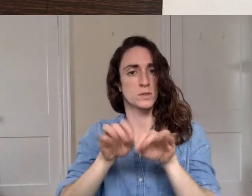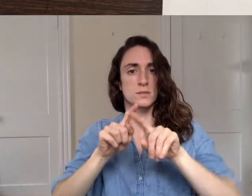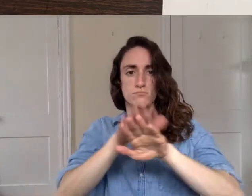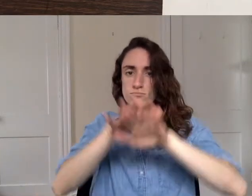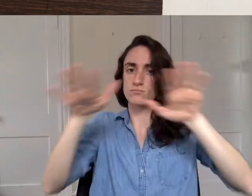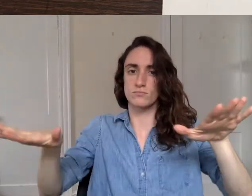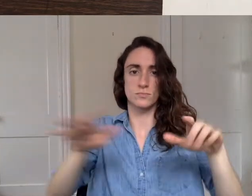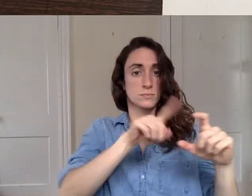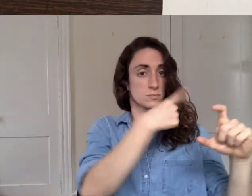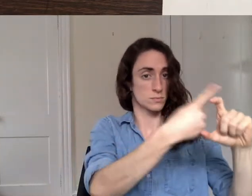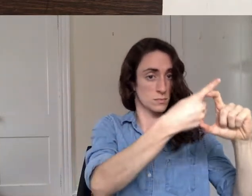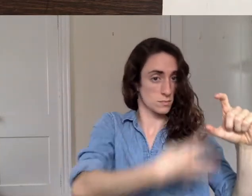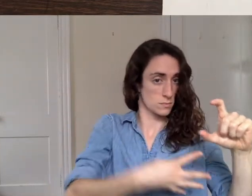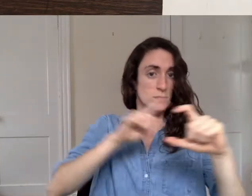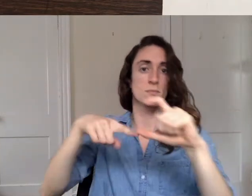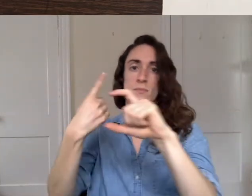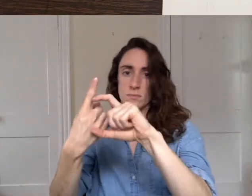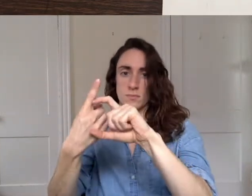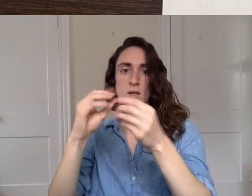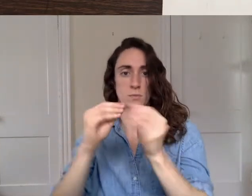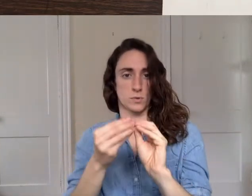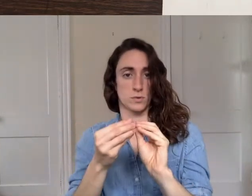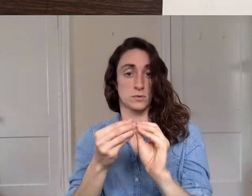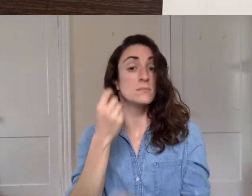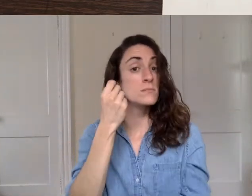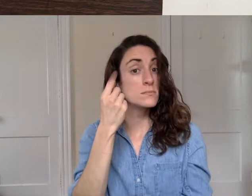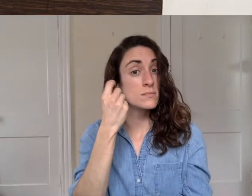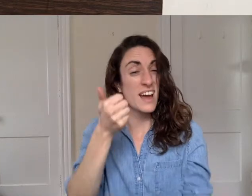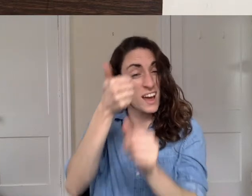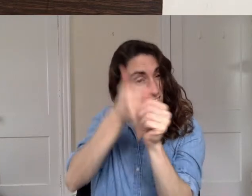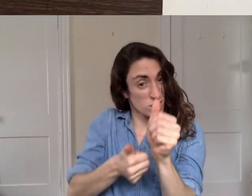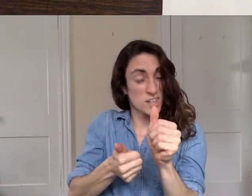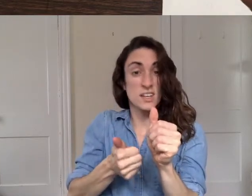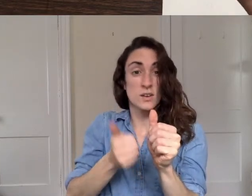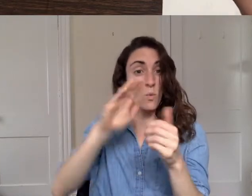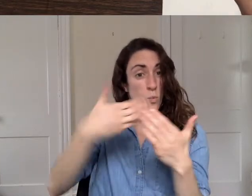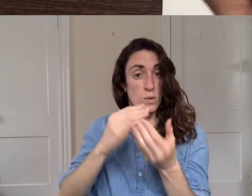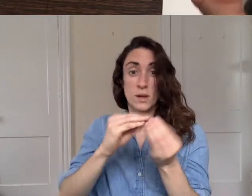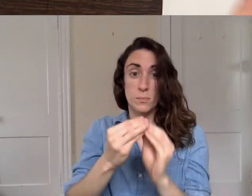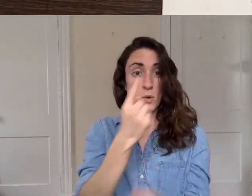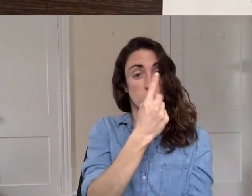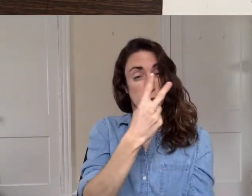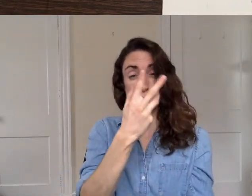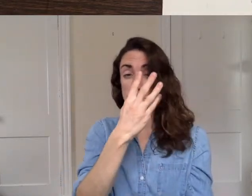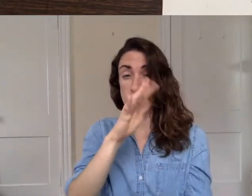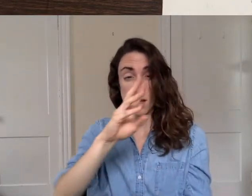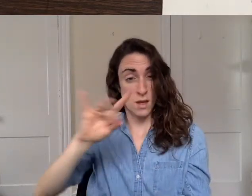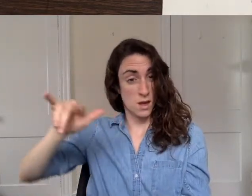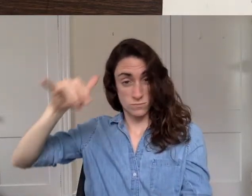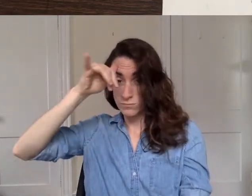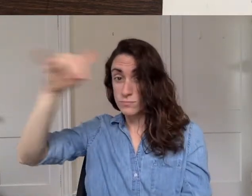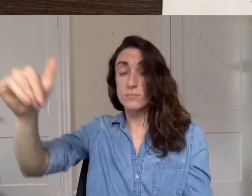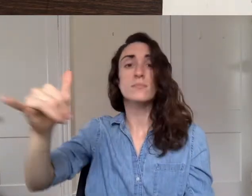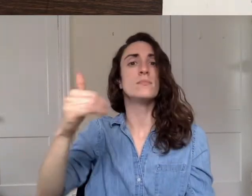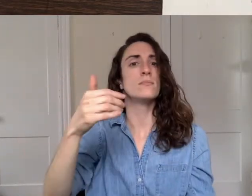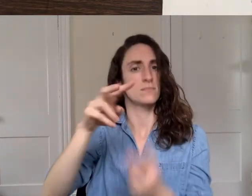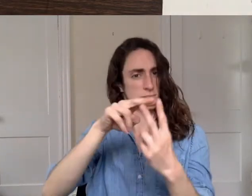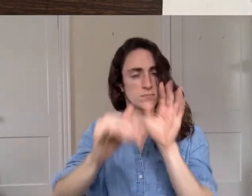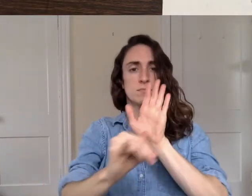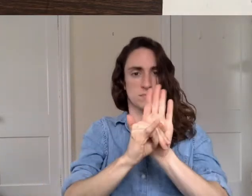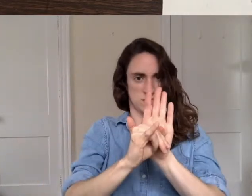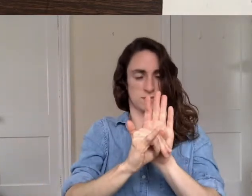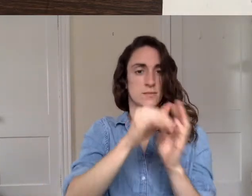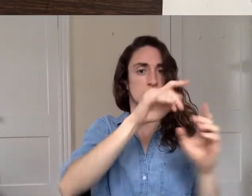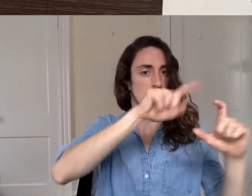with multiple factors beyond 1 in itself, are called composite. This distinction between prime and composite numbers is a really important